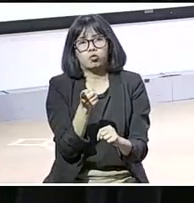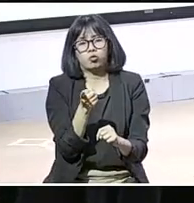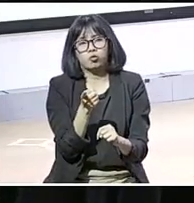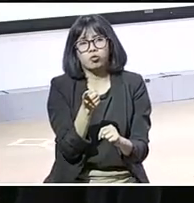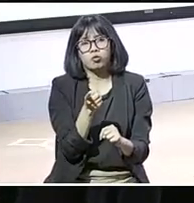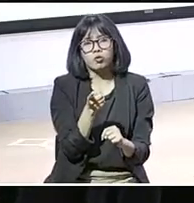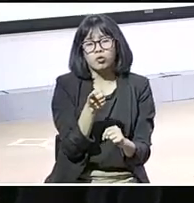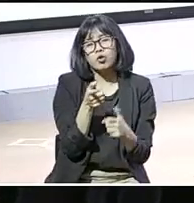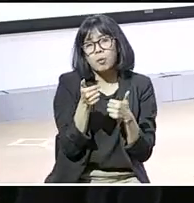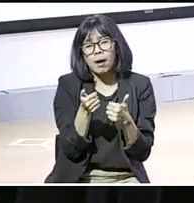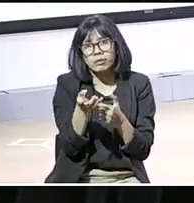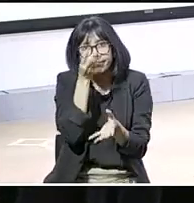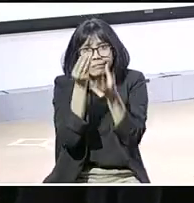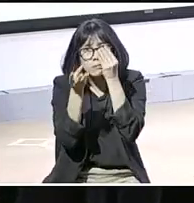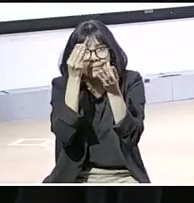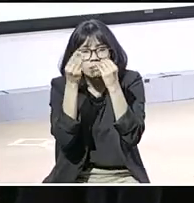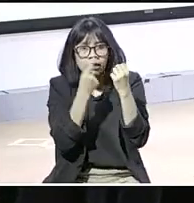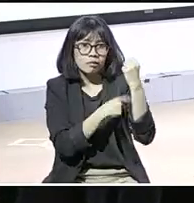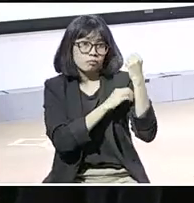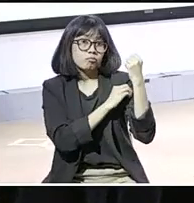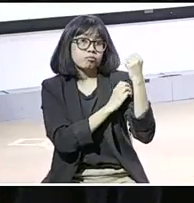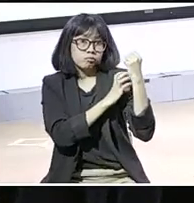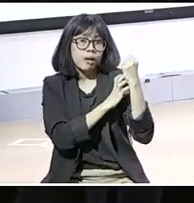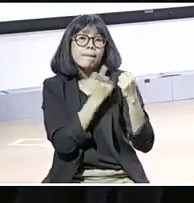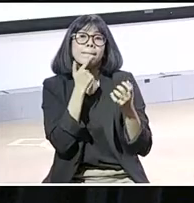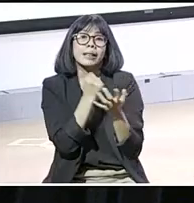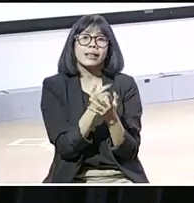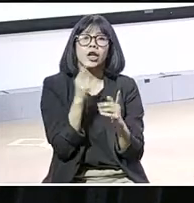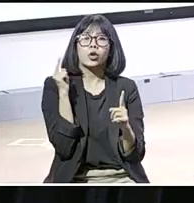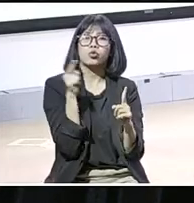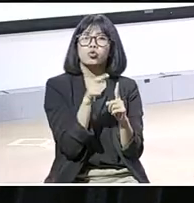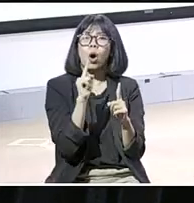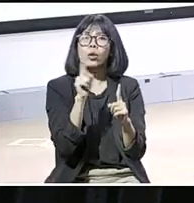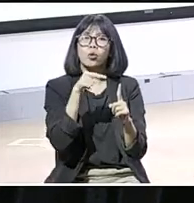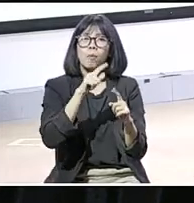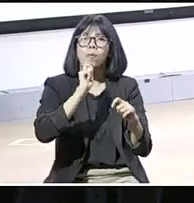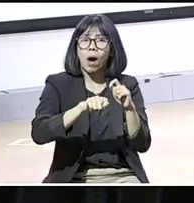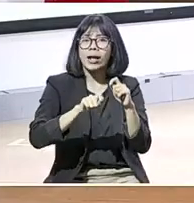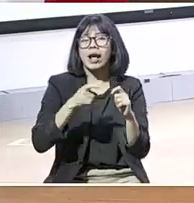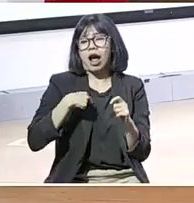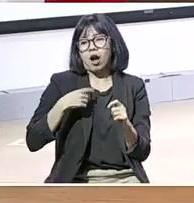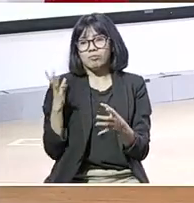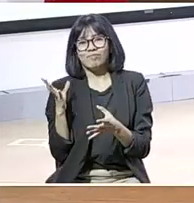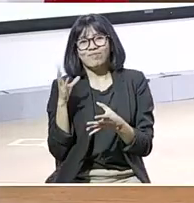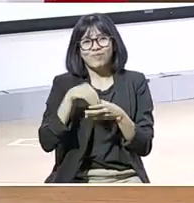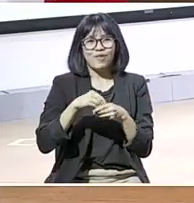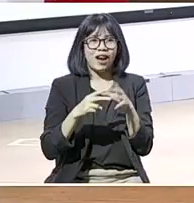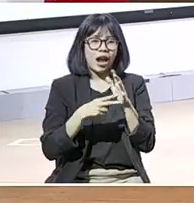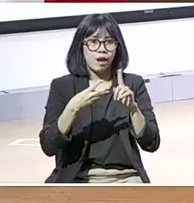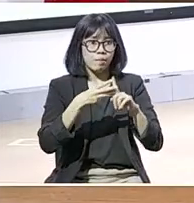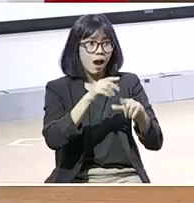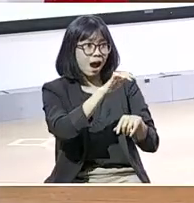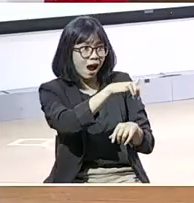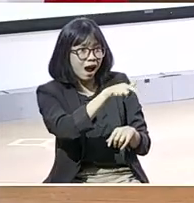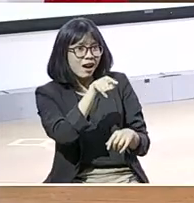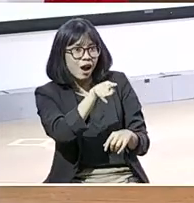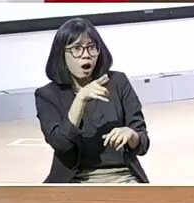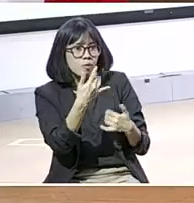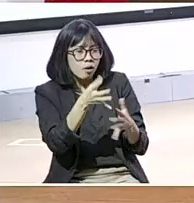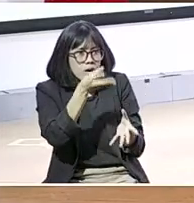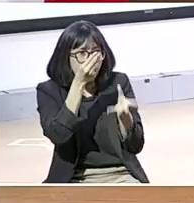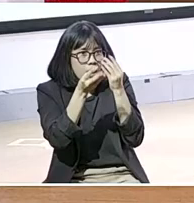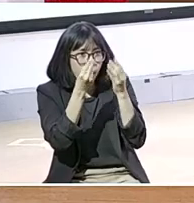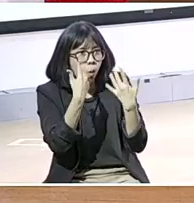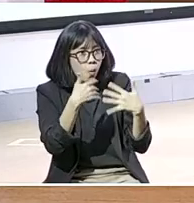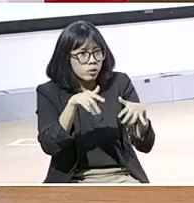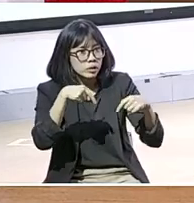was able to, you know, make that goal into fruition and played in the NBA. Yeah, you played in the NBA, and you also played overseas for quite a